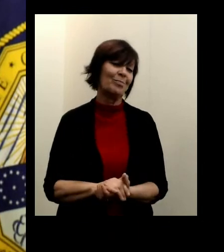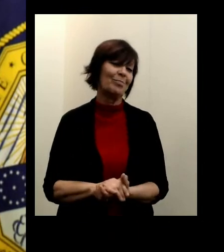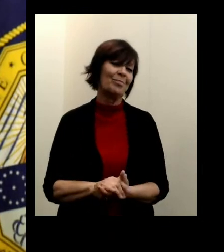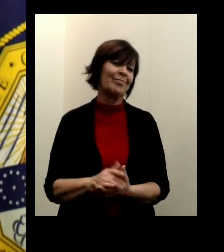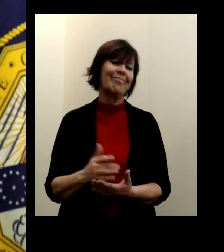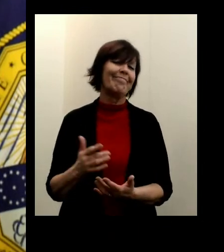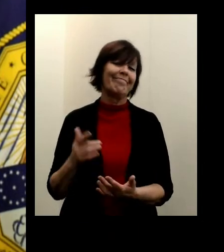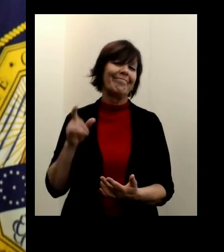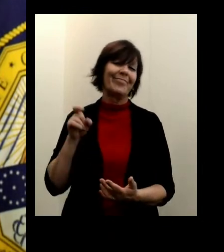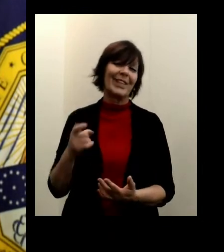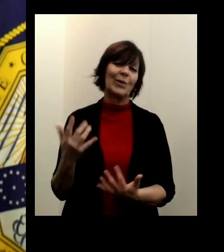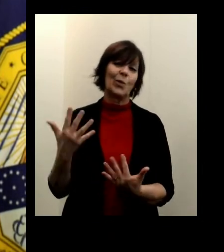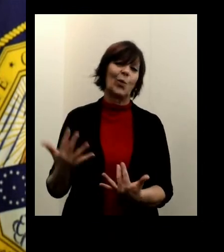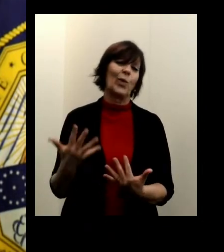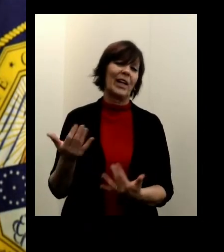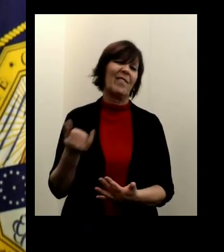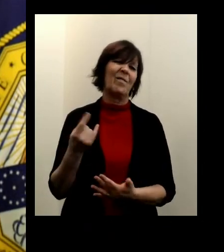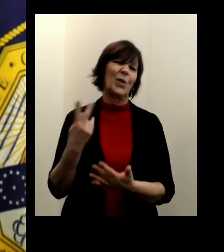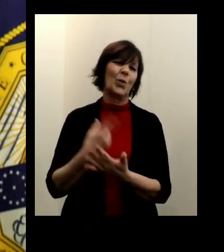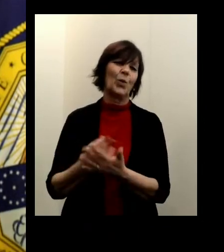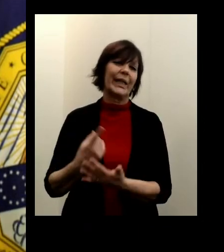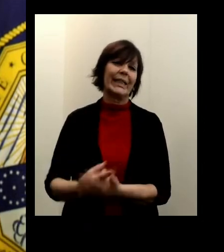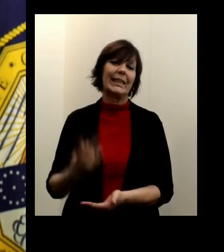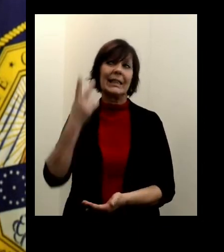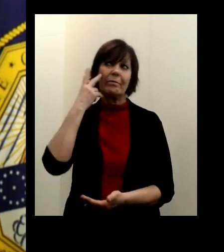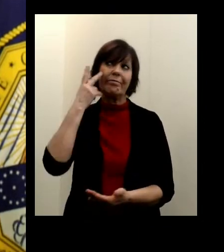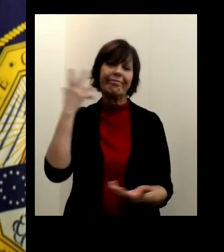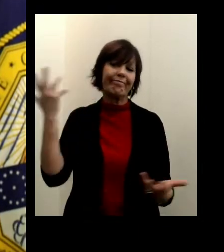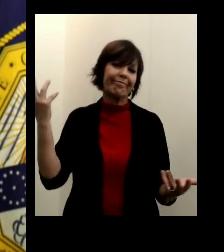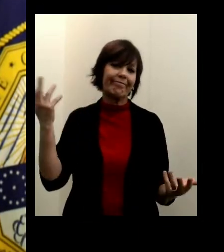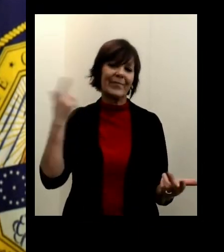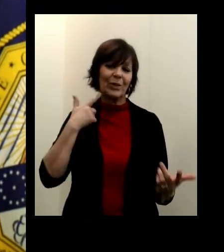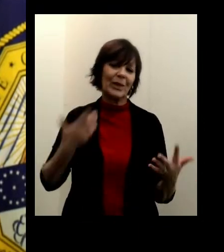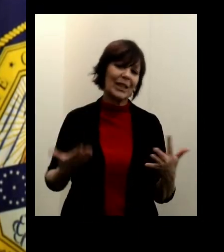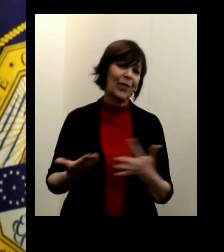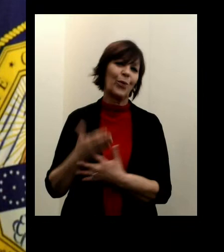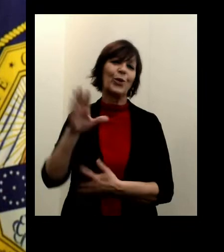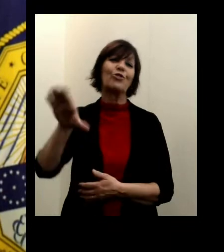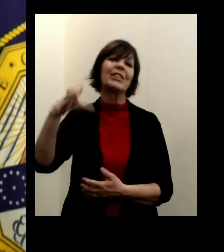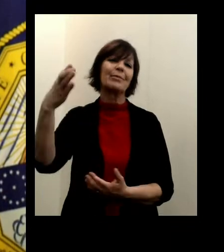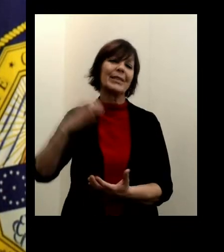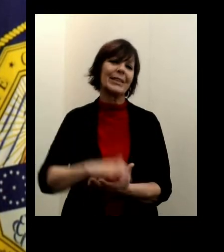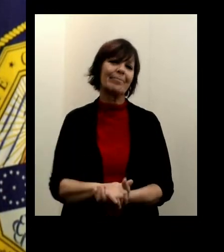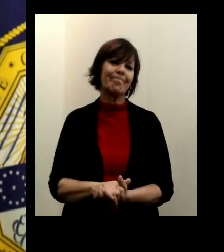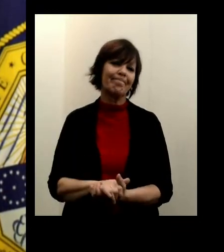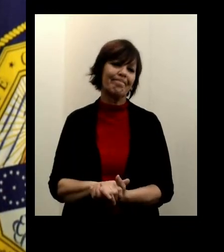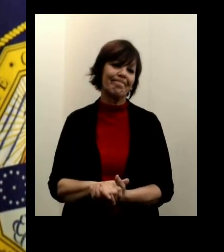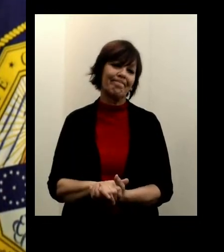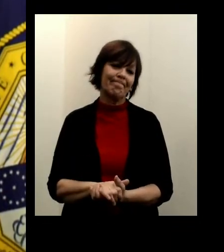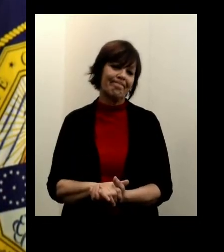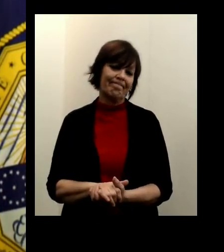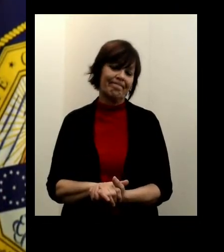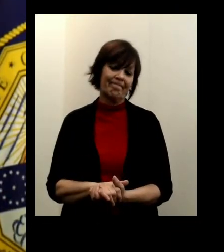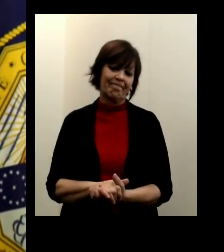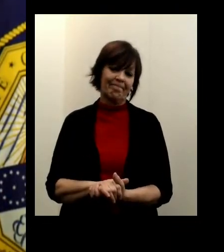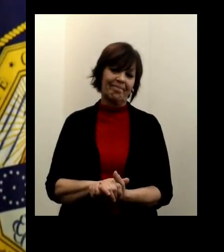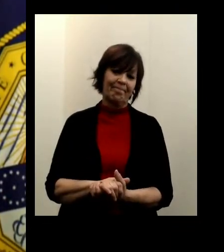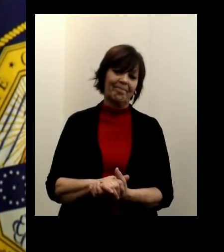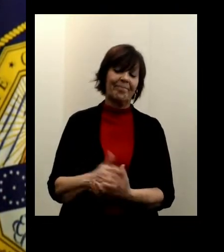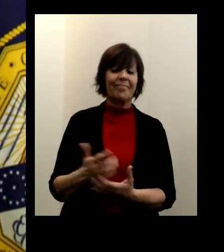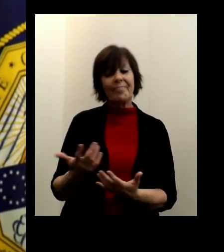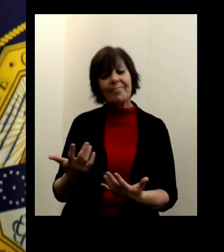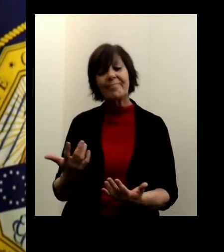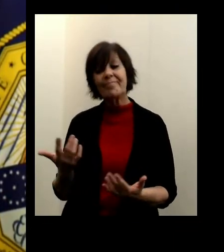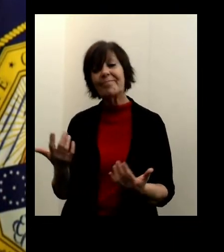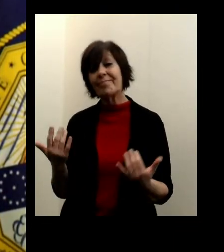have to probably wait a couple more weeks to see if that happens as we get through Christmas. Because it's fair to say